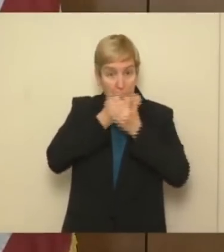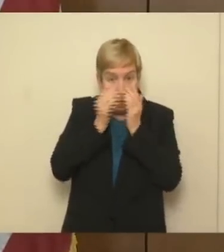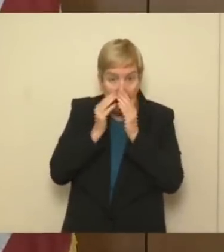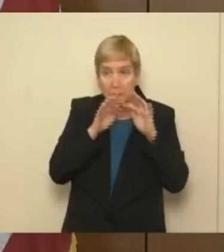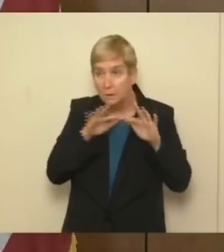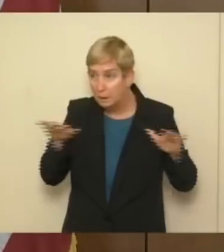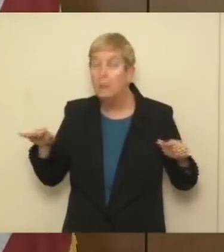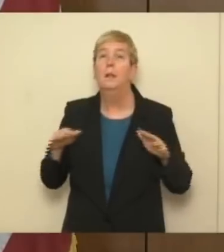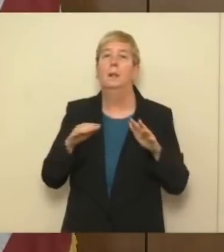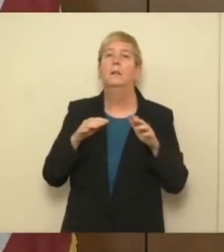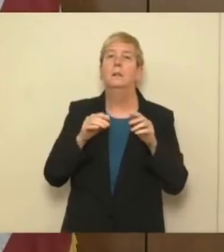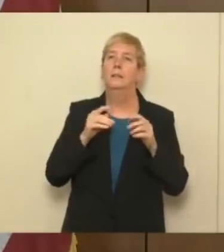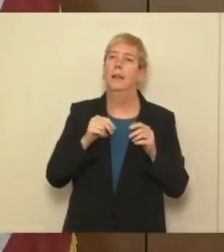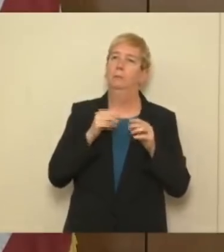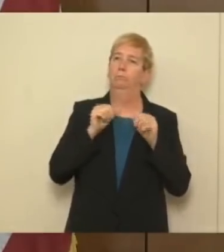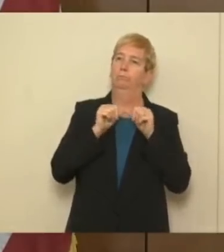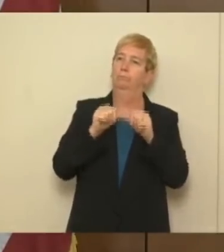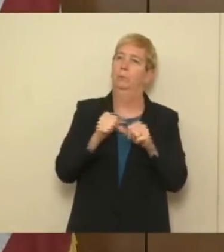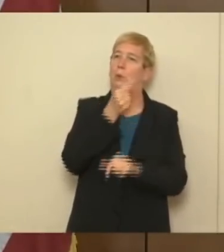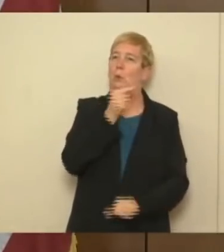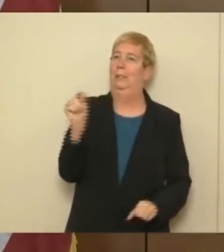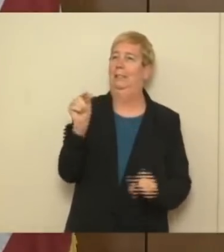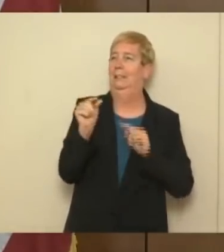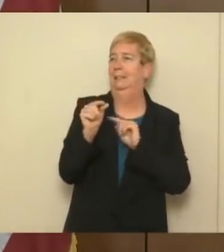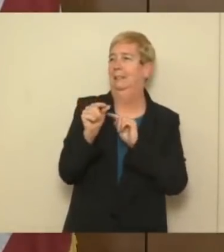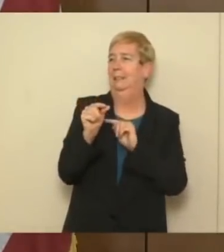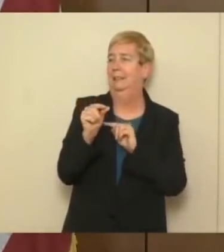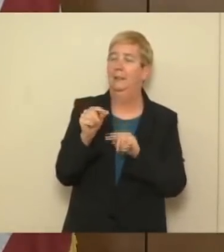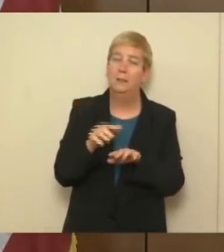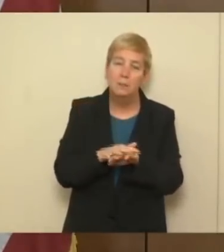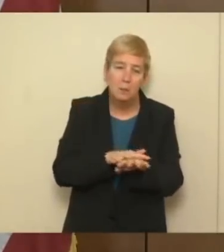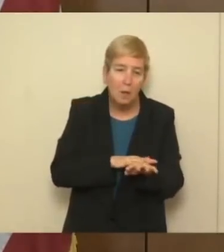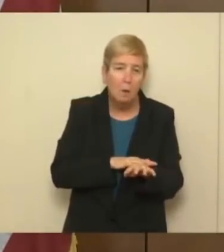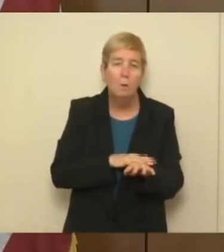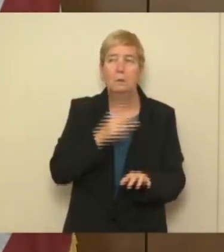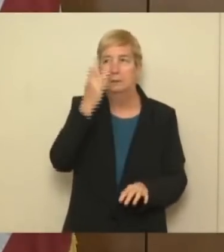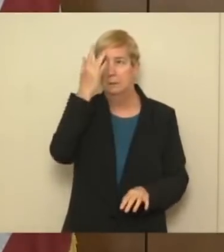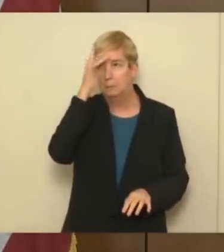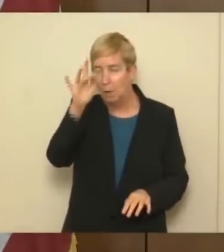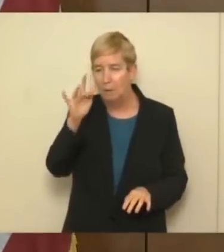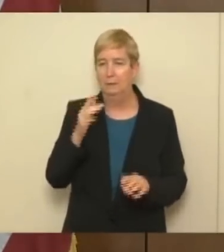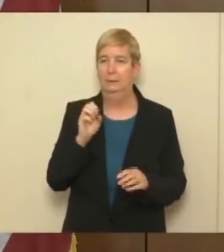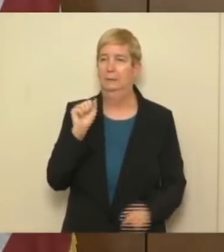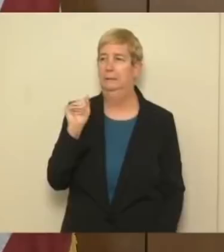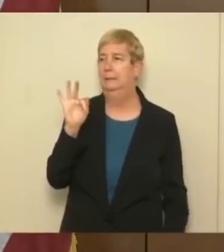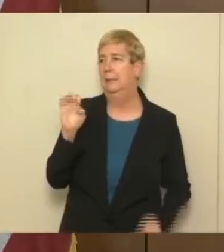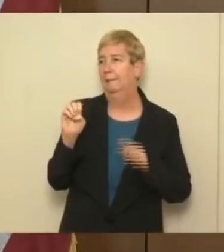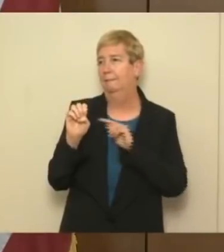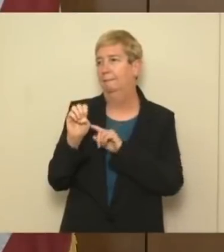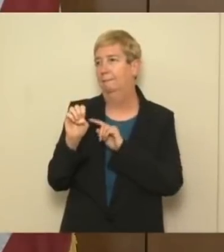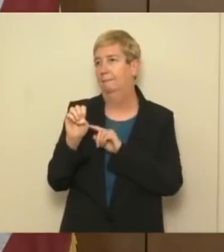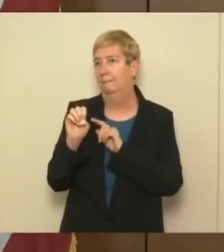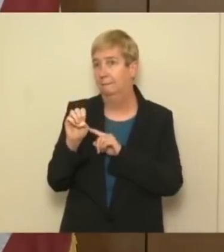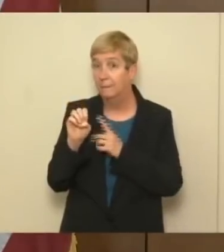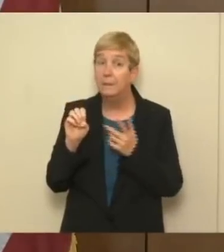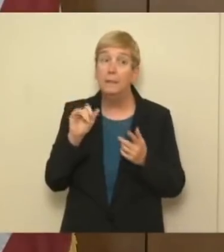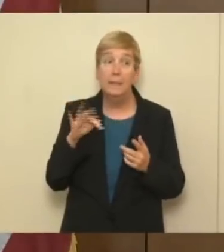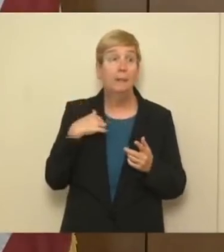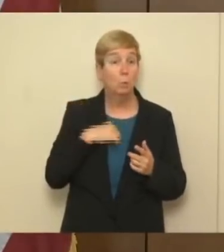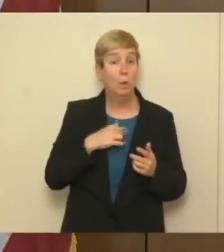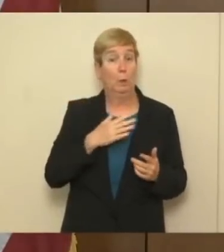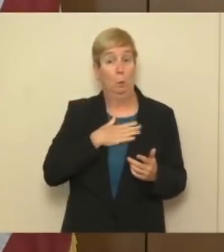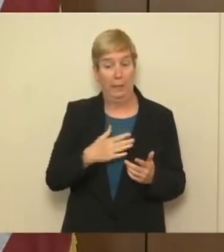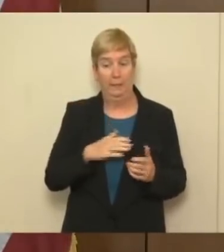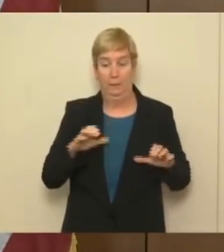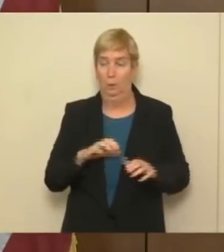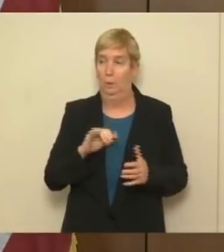doing. Slow, smart, safe. And if we keep doing that, we're